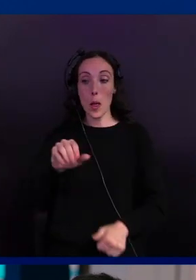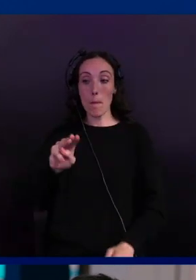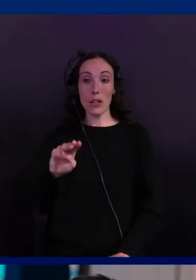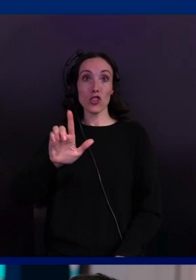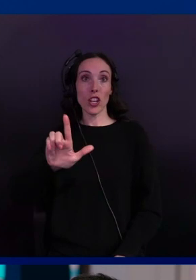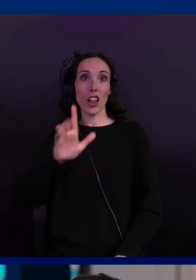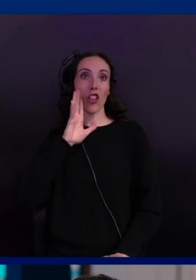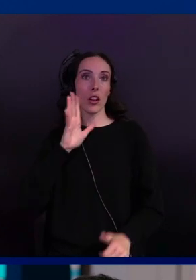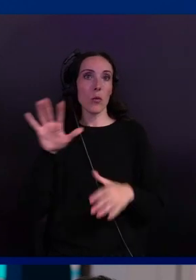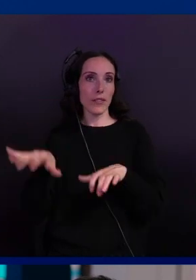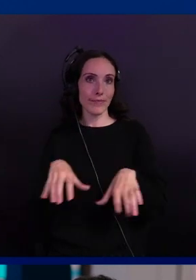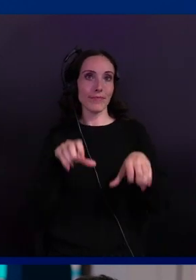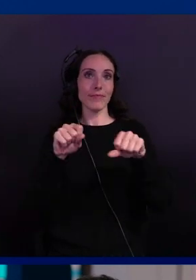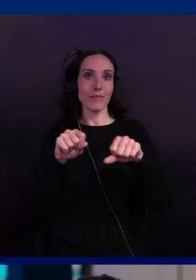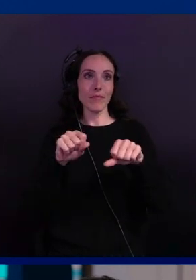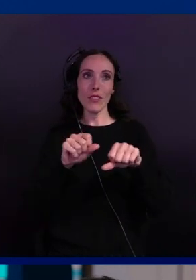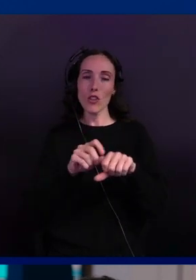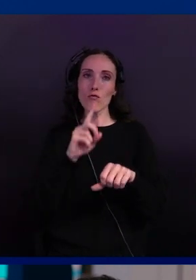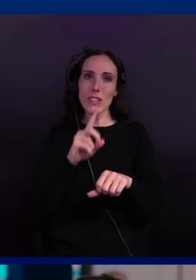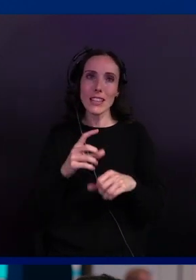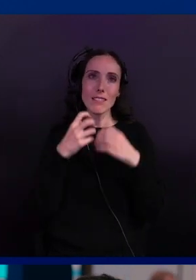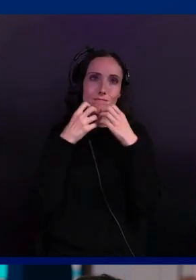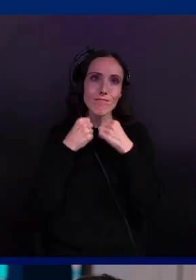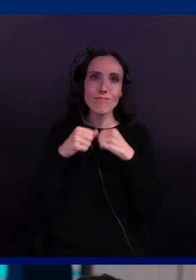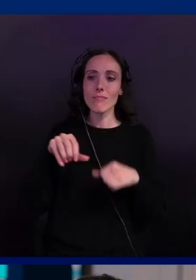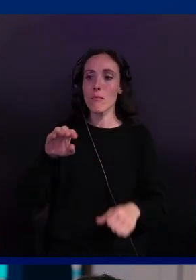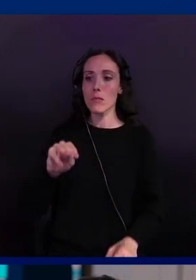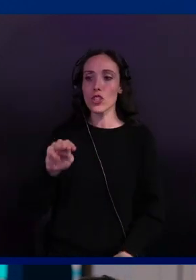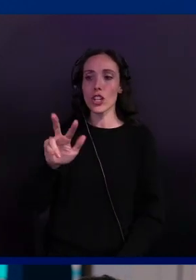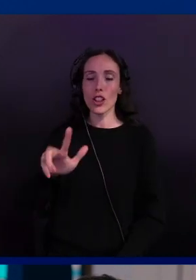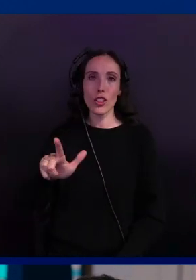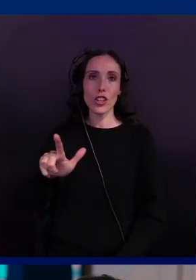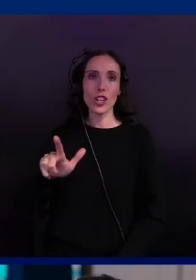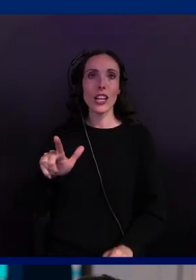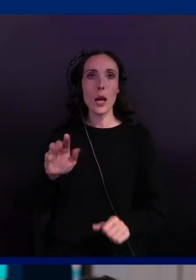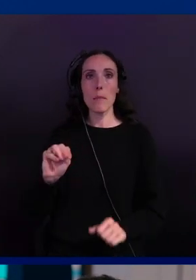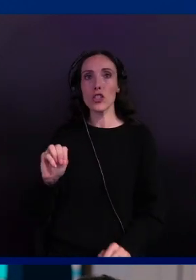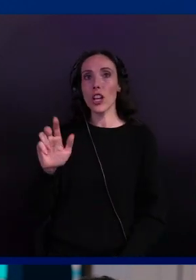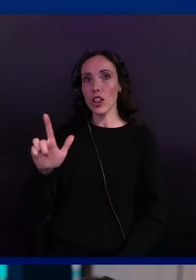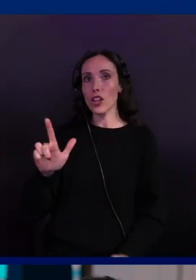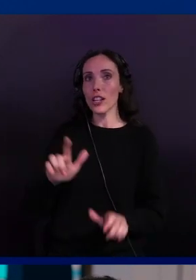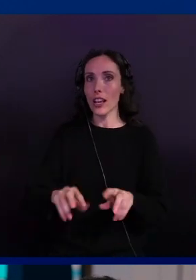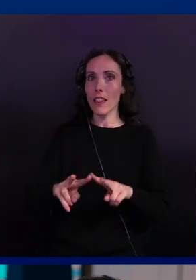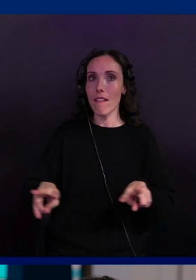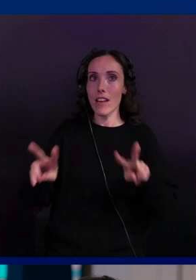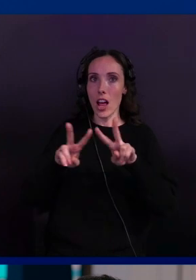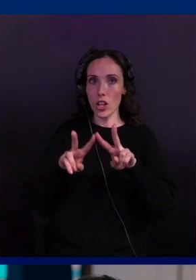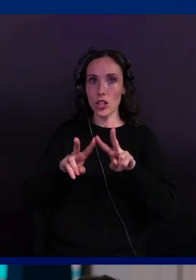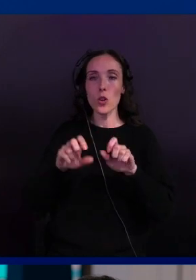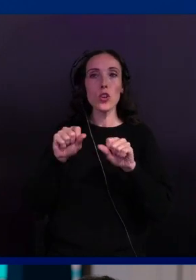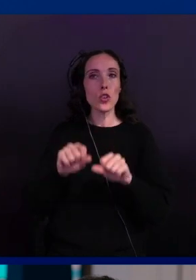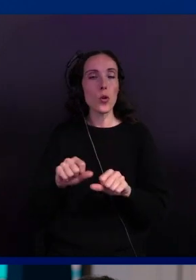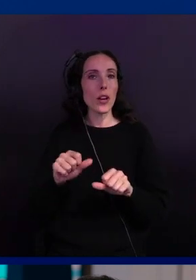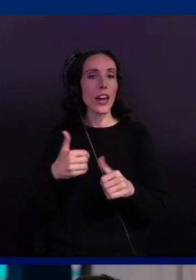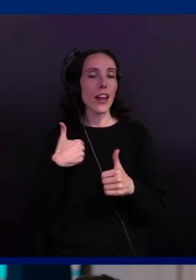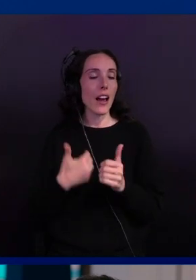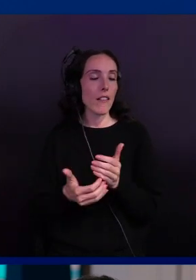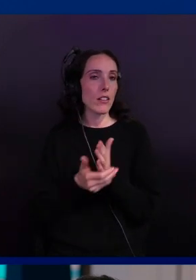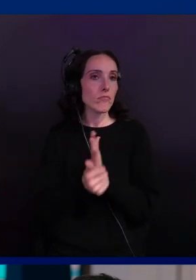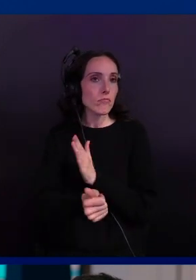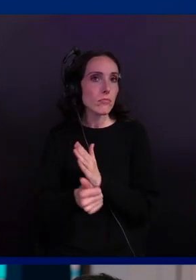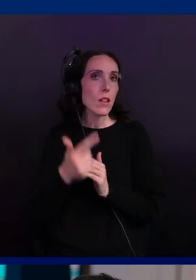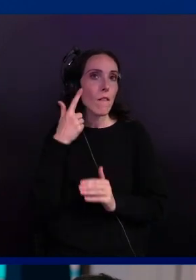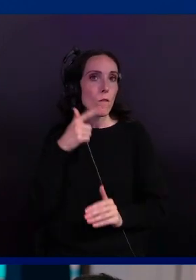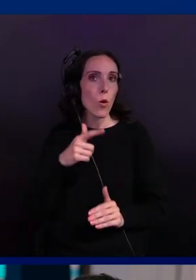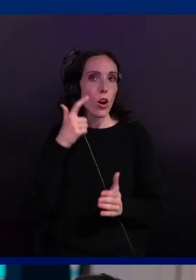into play. The value of machine learning for threat detection model is you can get the comprehensive threat detection models, you can